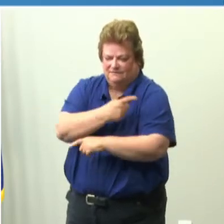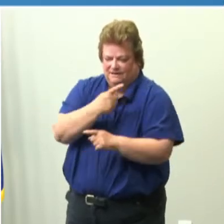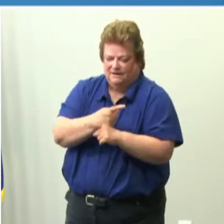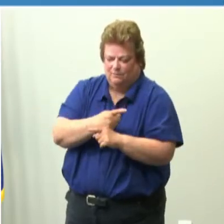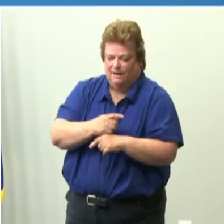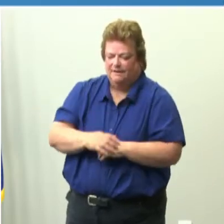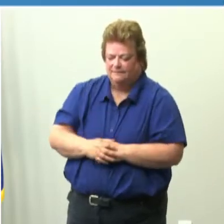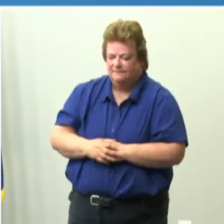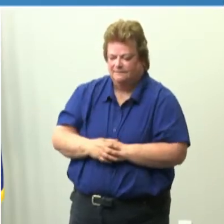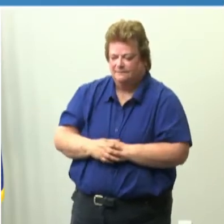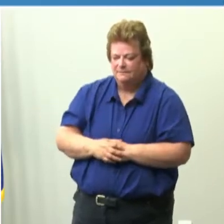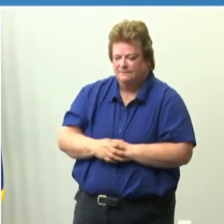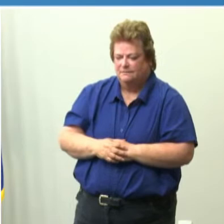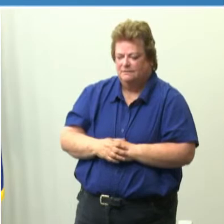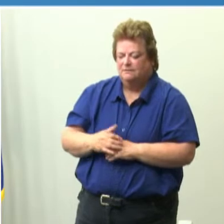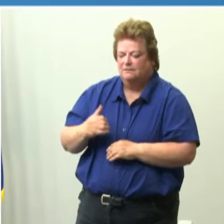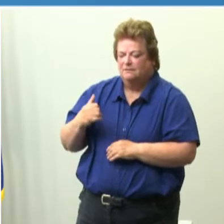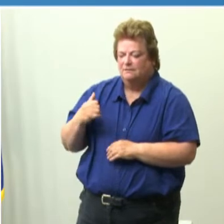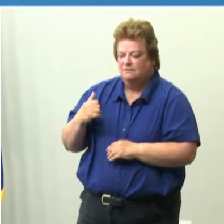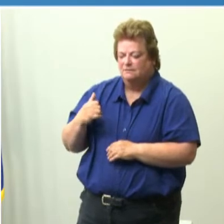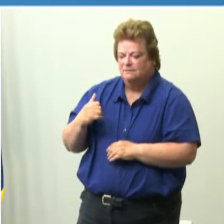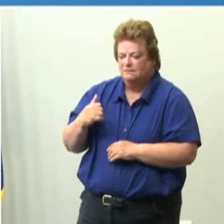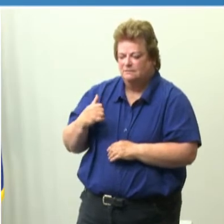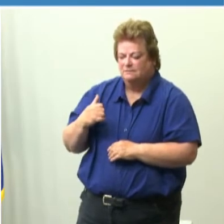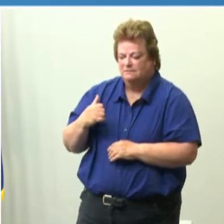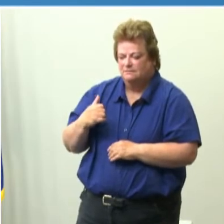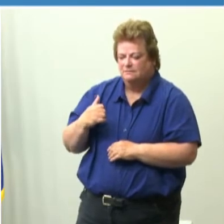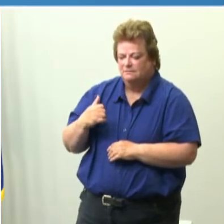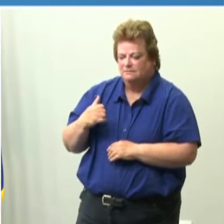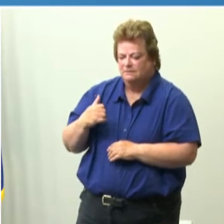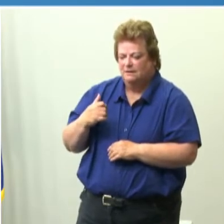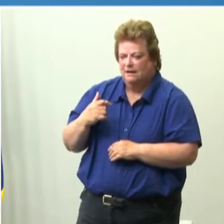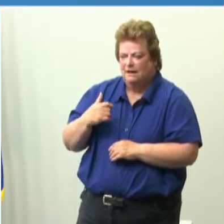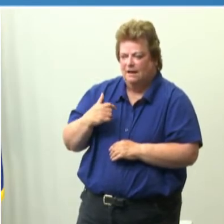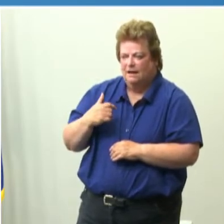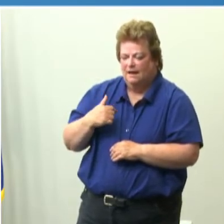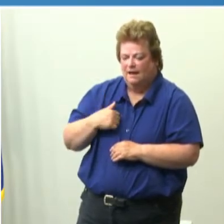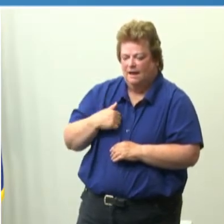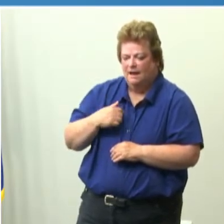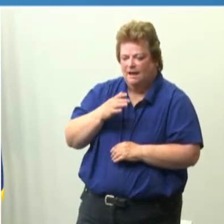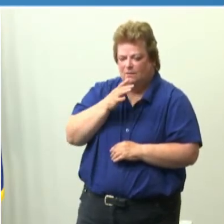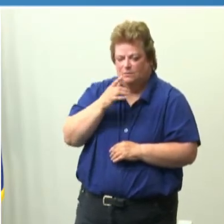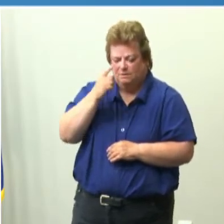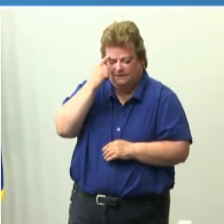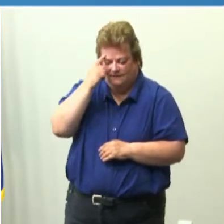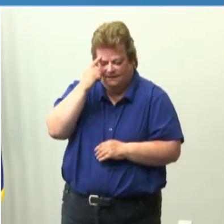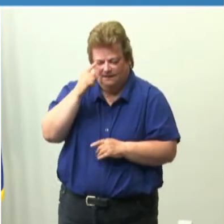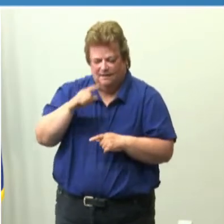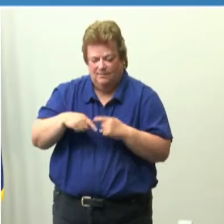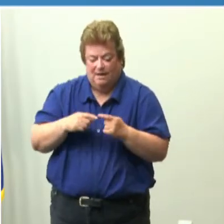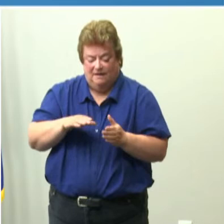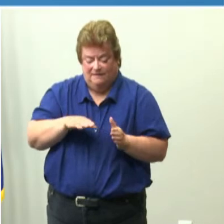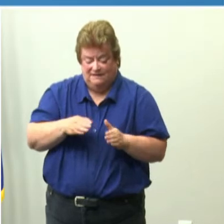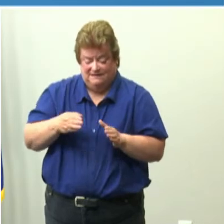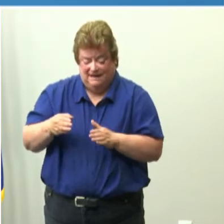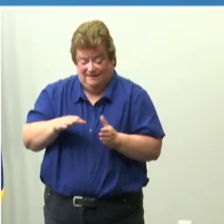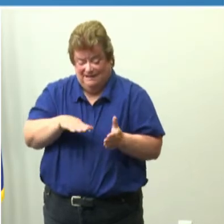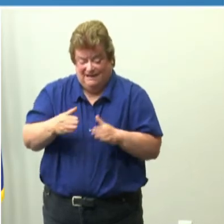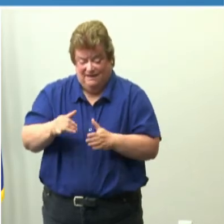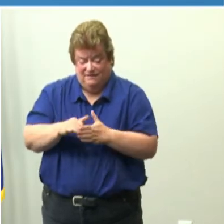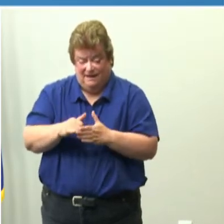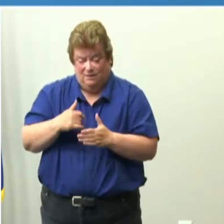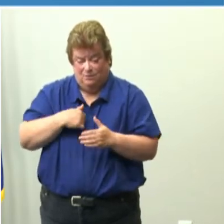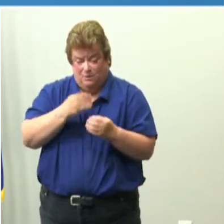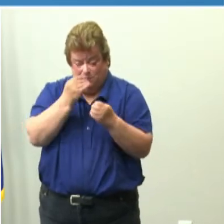No, that's not the case. I wouldn't consider the death we're reporting today necessarily an